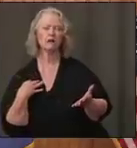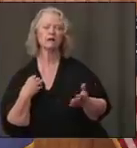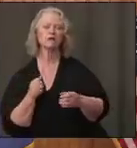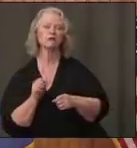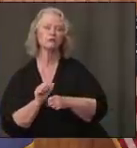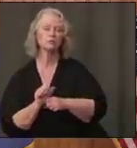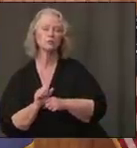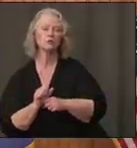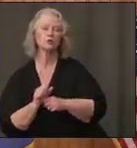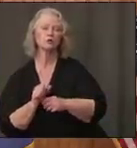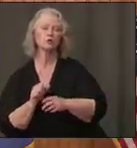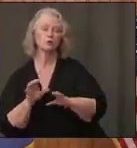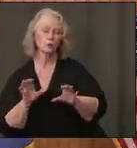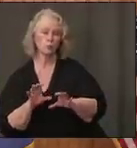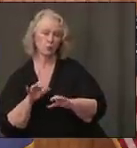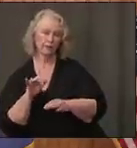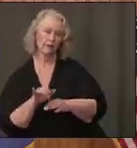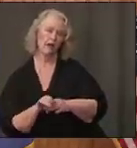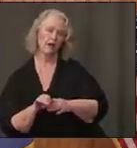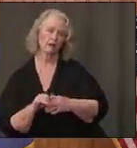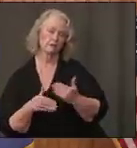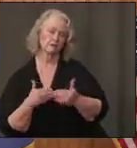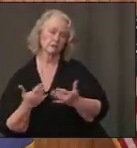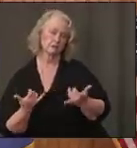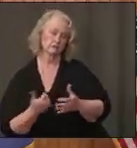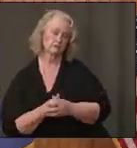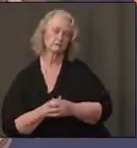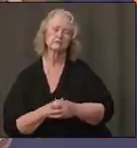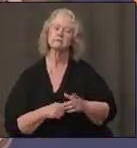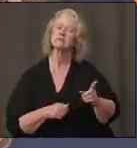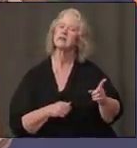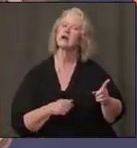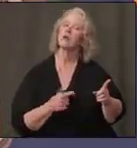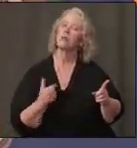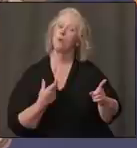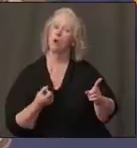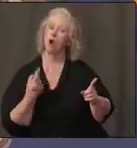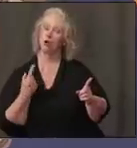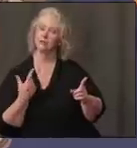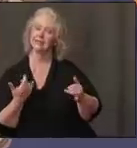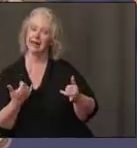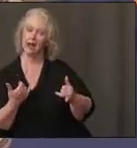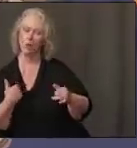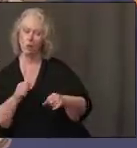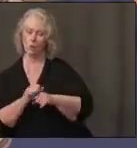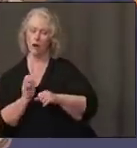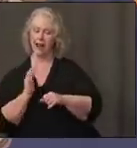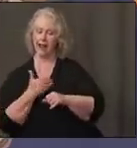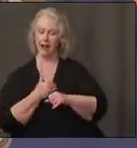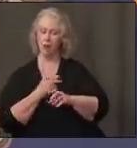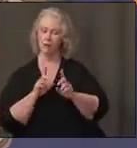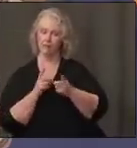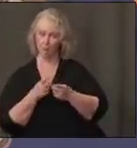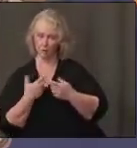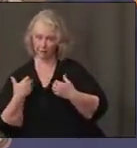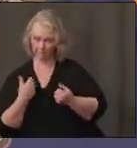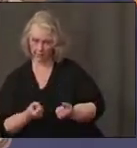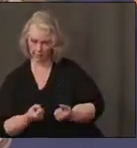have currently doing contact tracing? My understanding is we're working with our own Department of Health. We're working